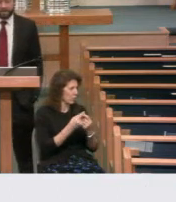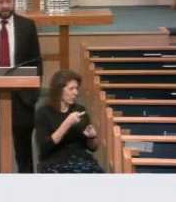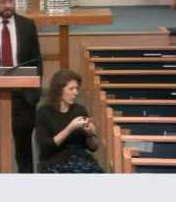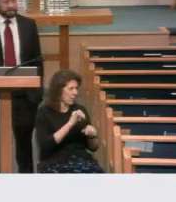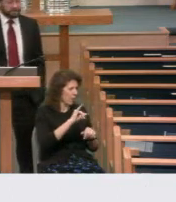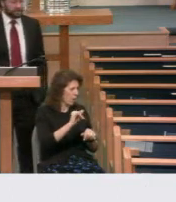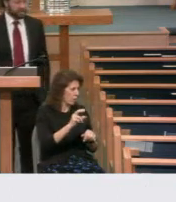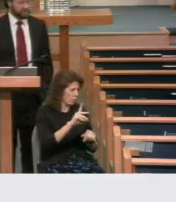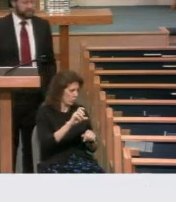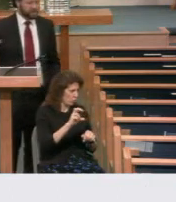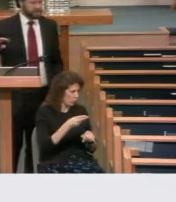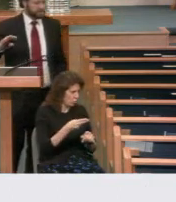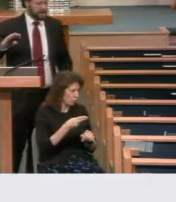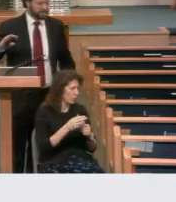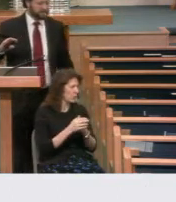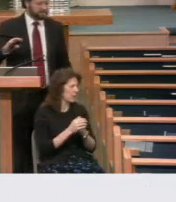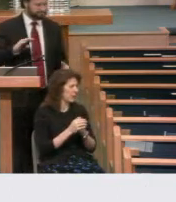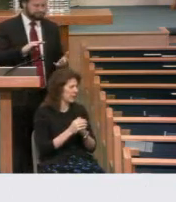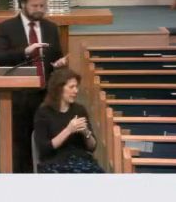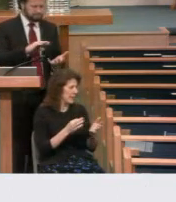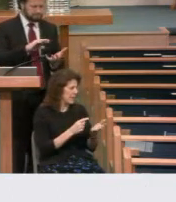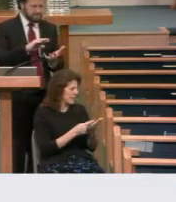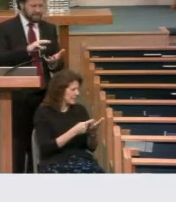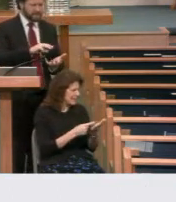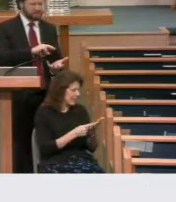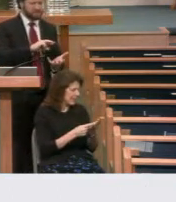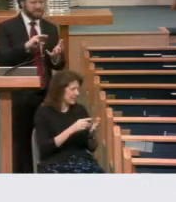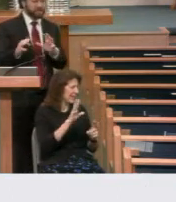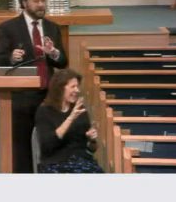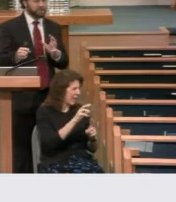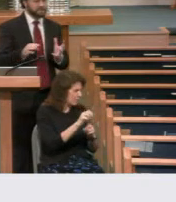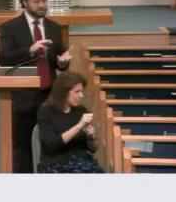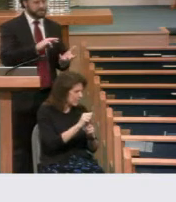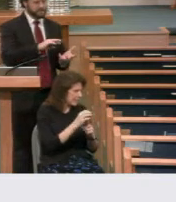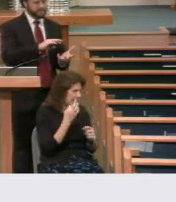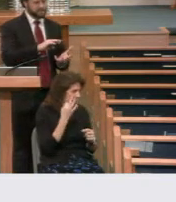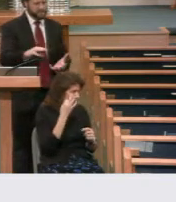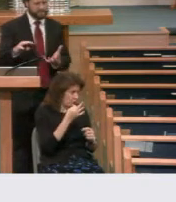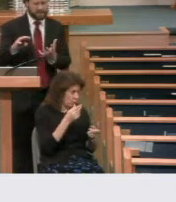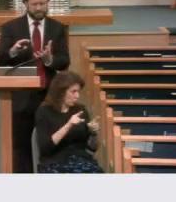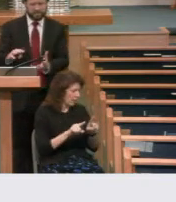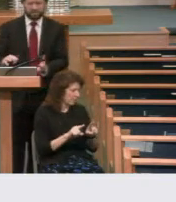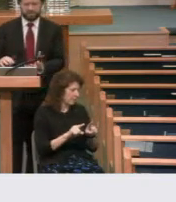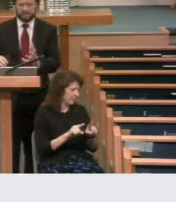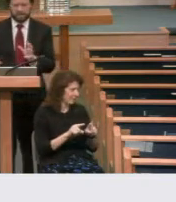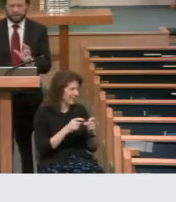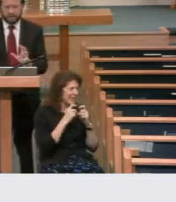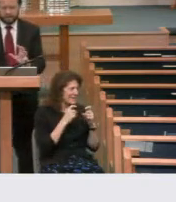about the 10 tribes going into captivity. We see even how the sins of